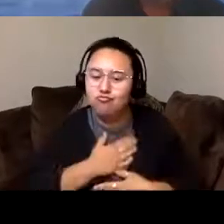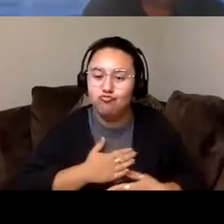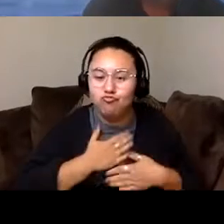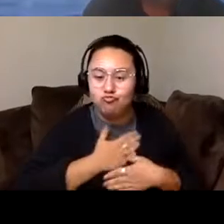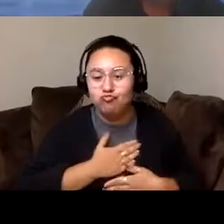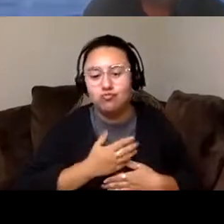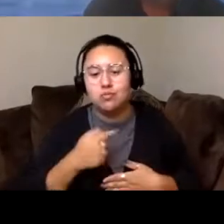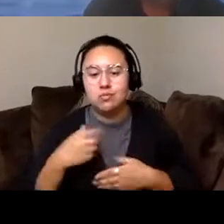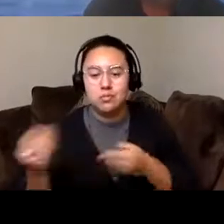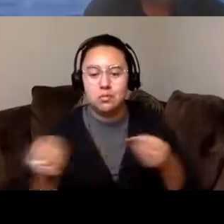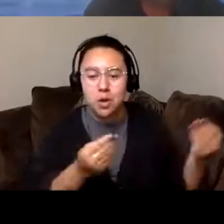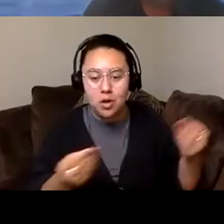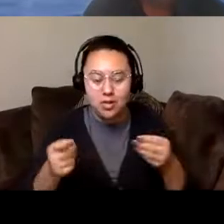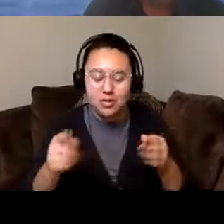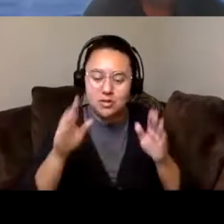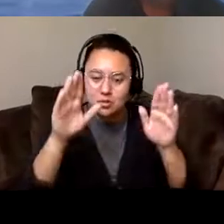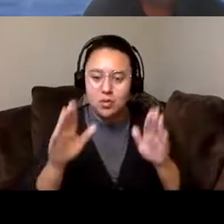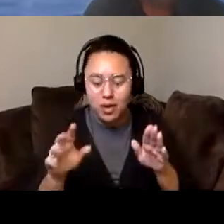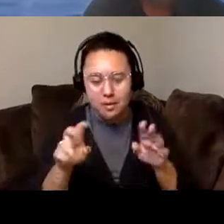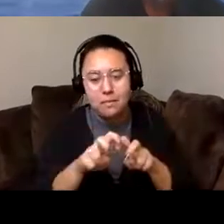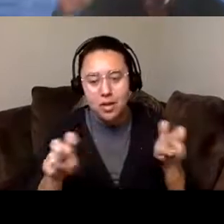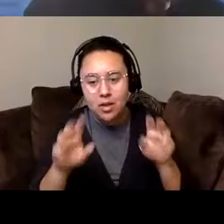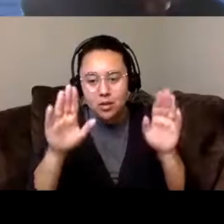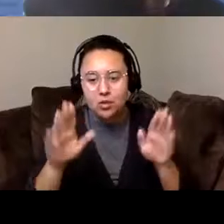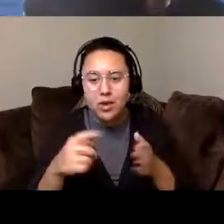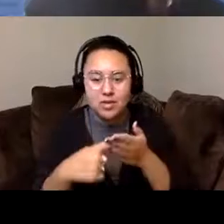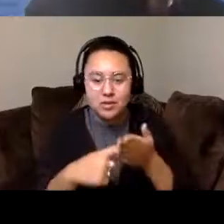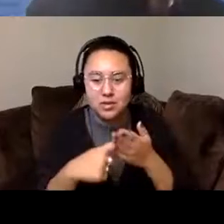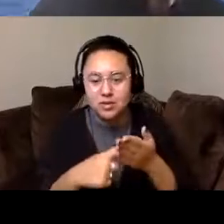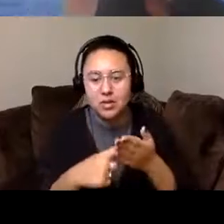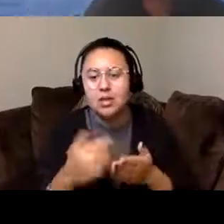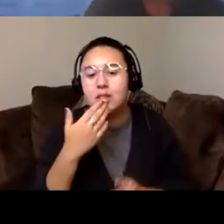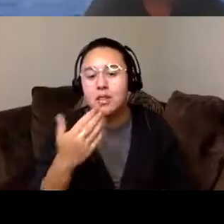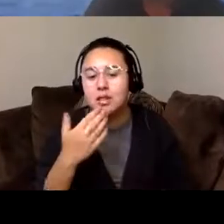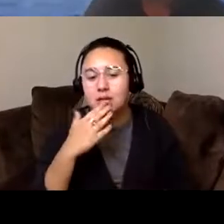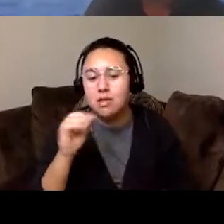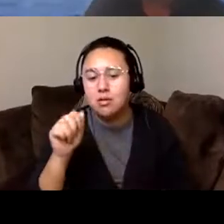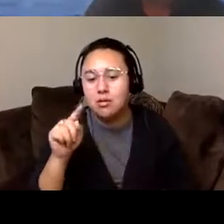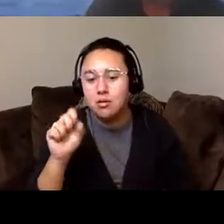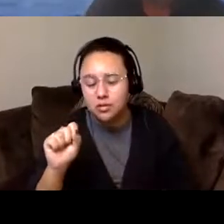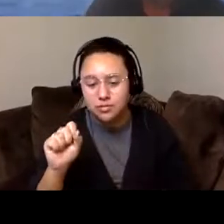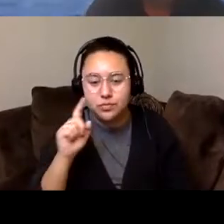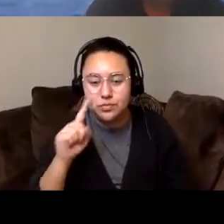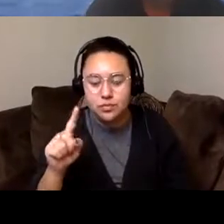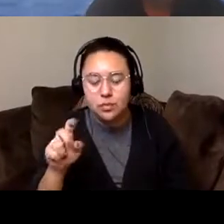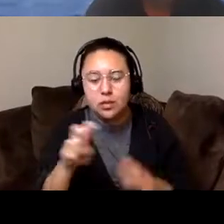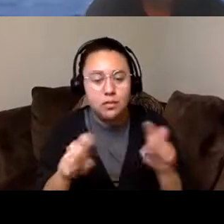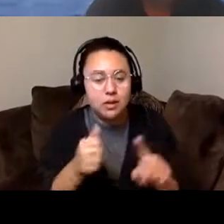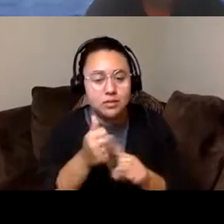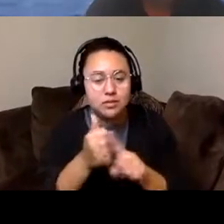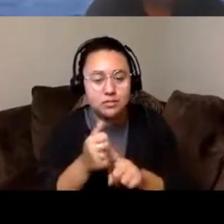me moderate this great panel and great discussion, and thank OATS for the panel itself.